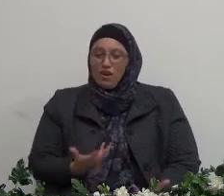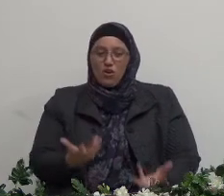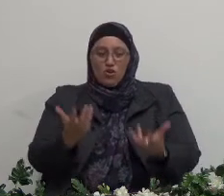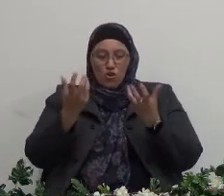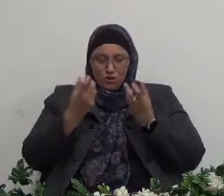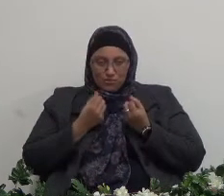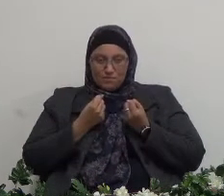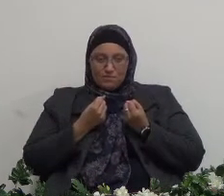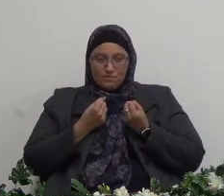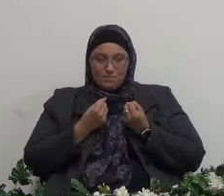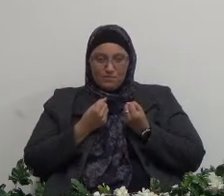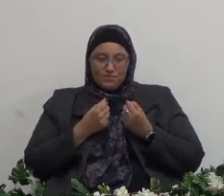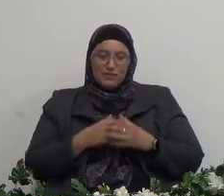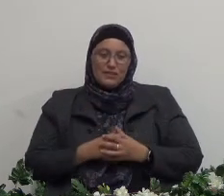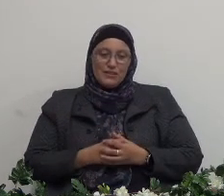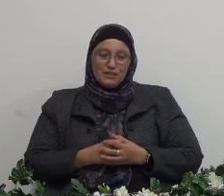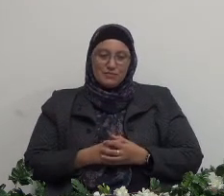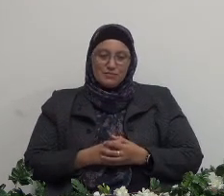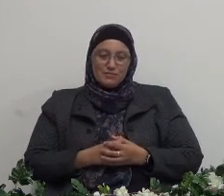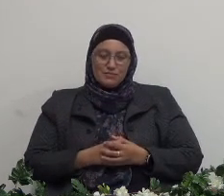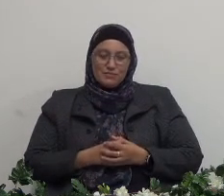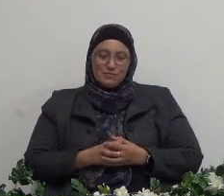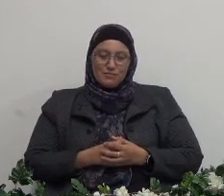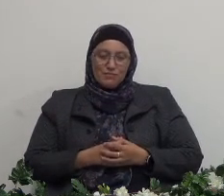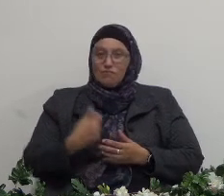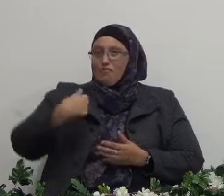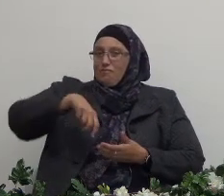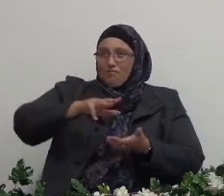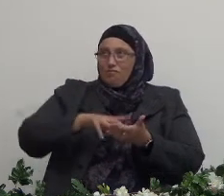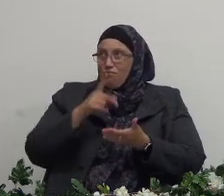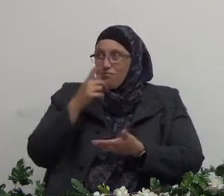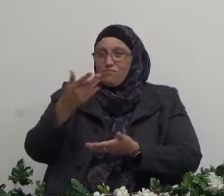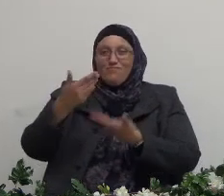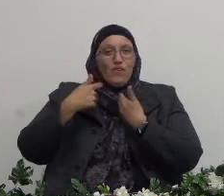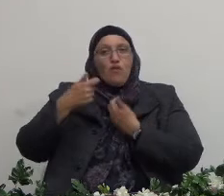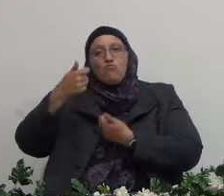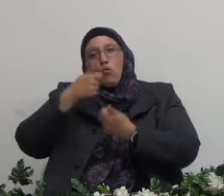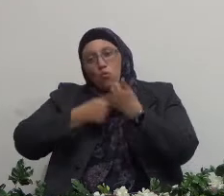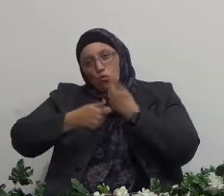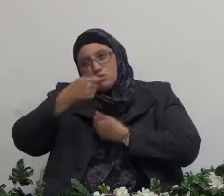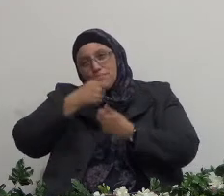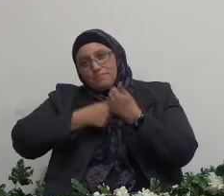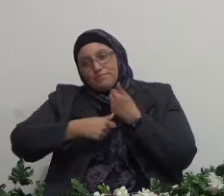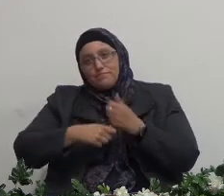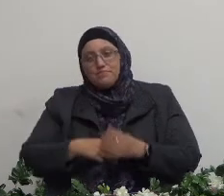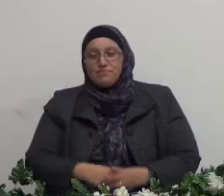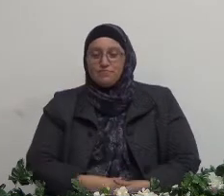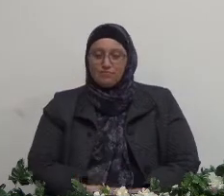is gaining reward. If you take a look at the